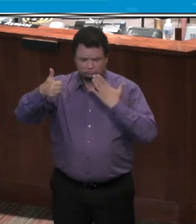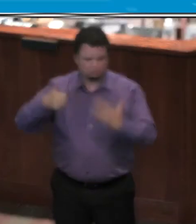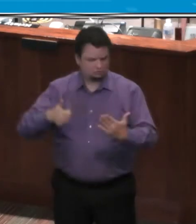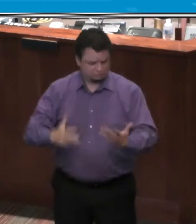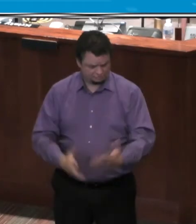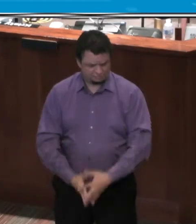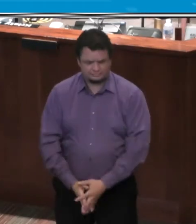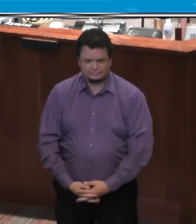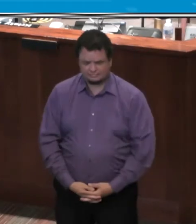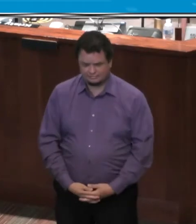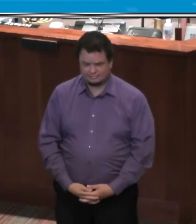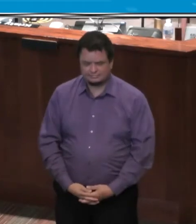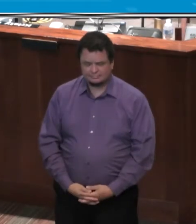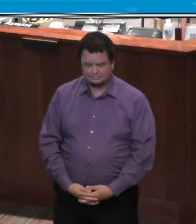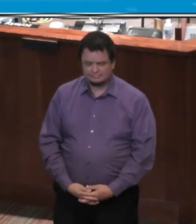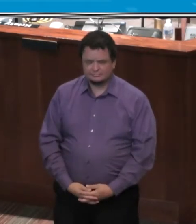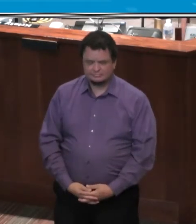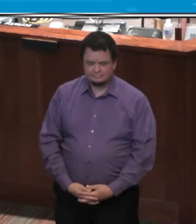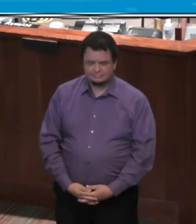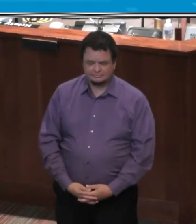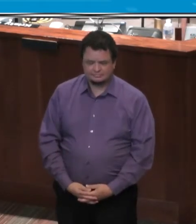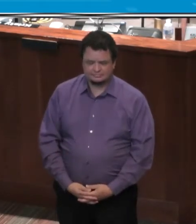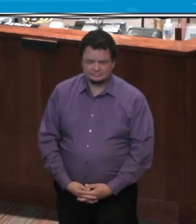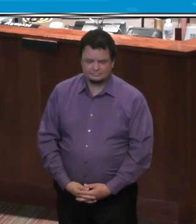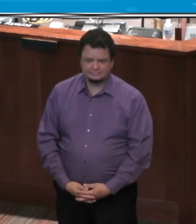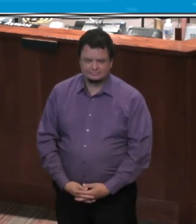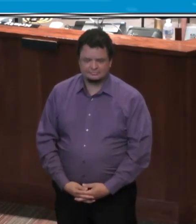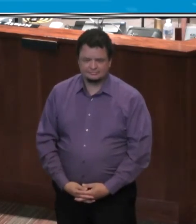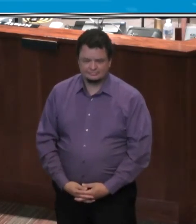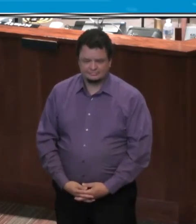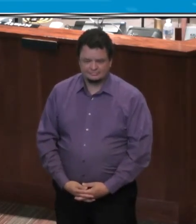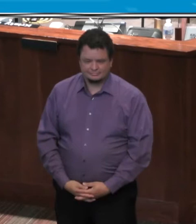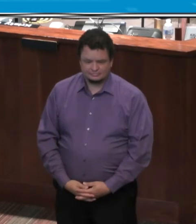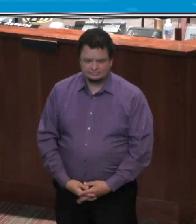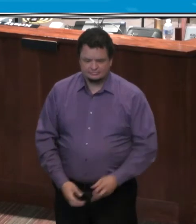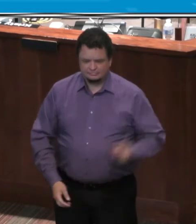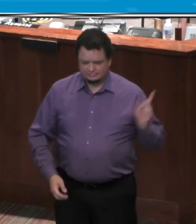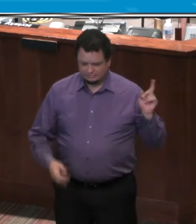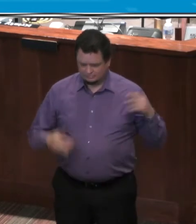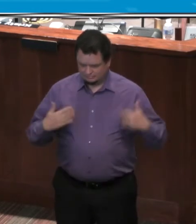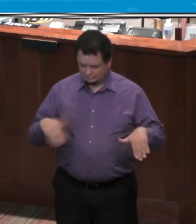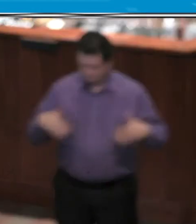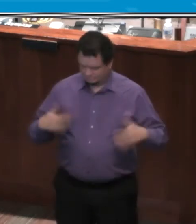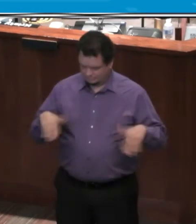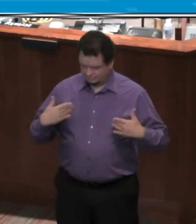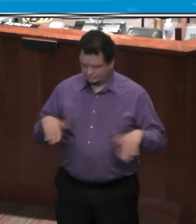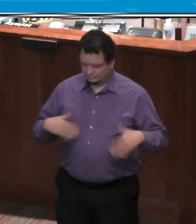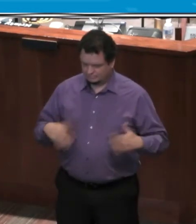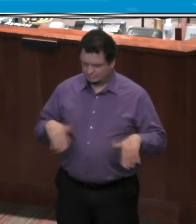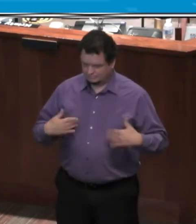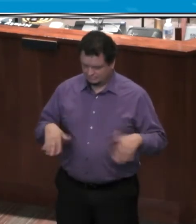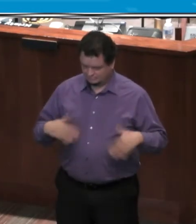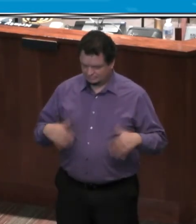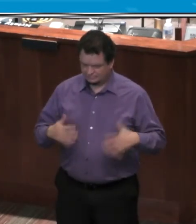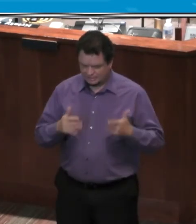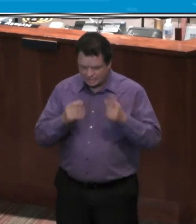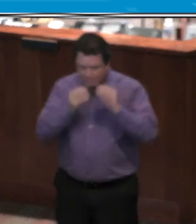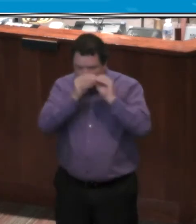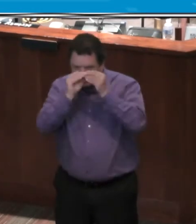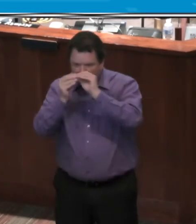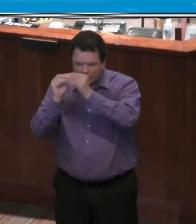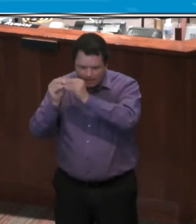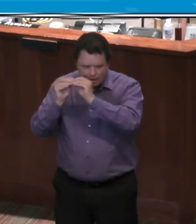All right, this is quite a lengthy resolution and a lot of numbers. So I will read it into the record. I may not hit